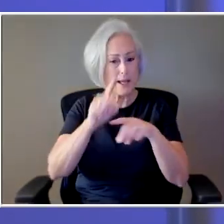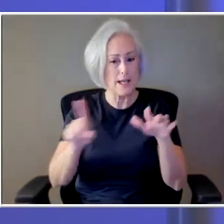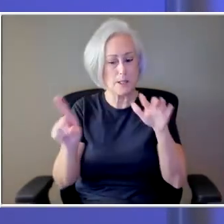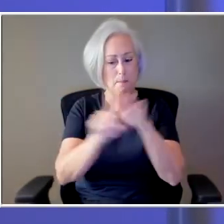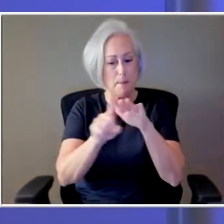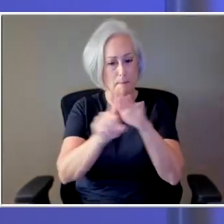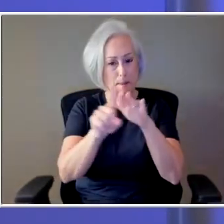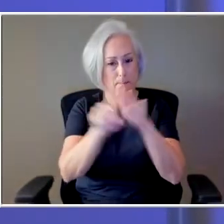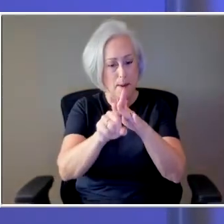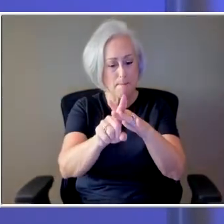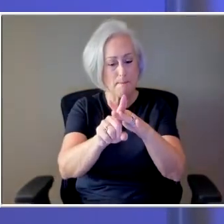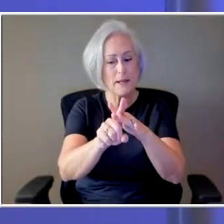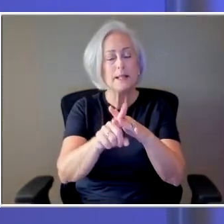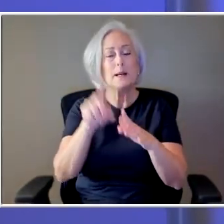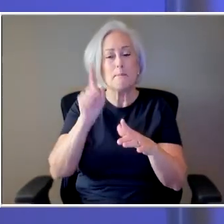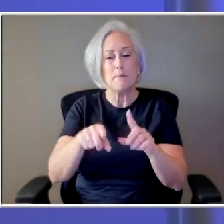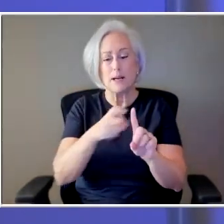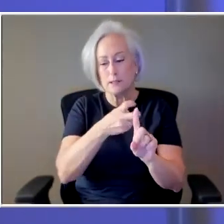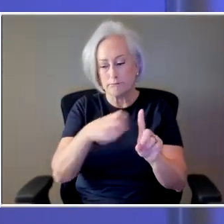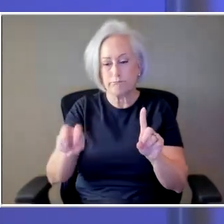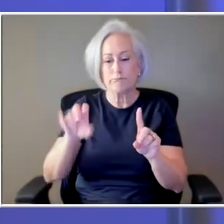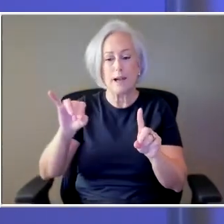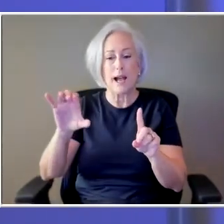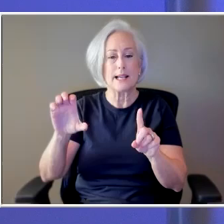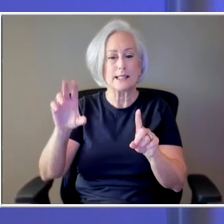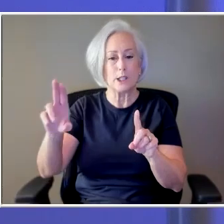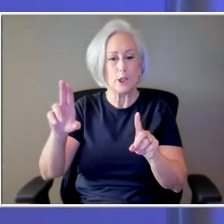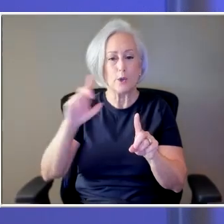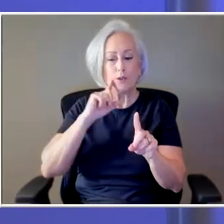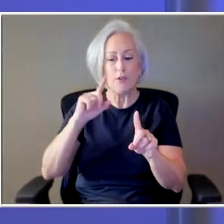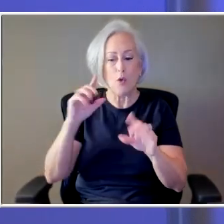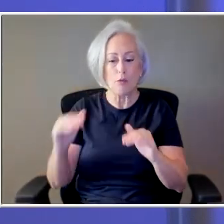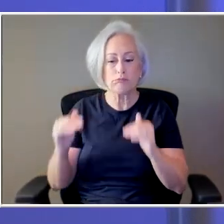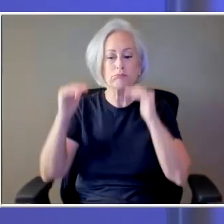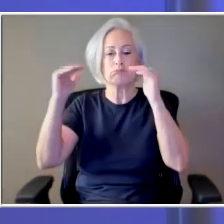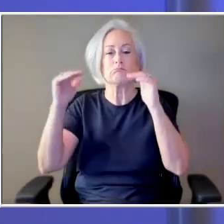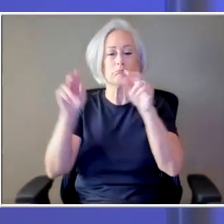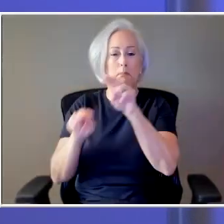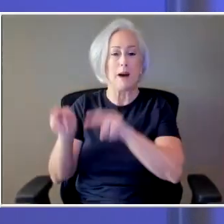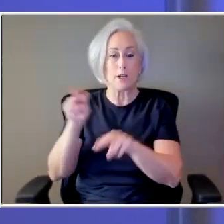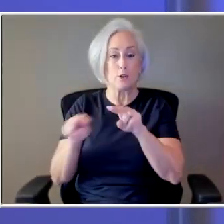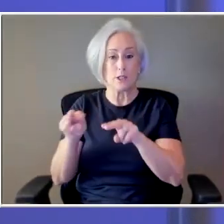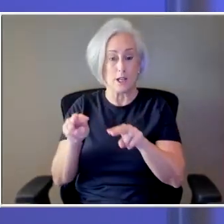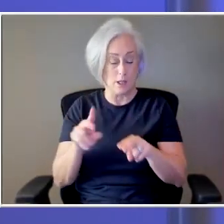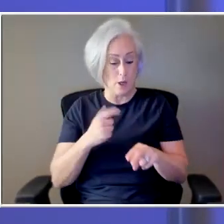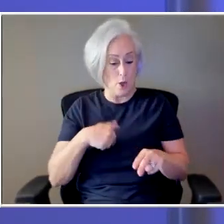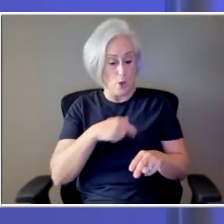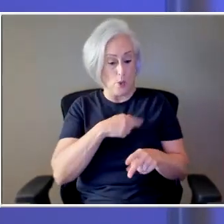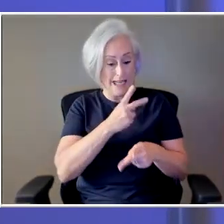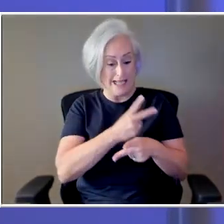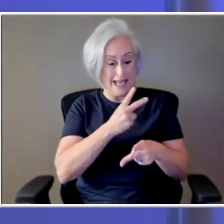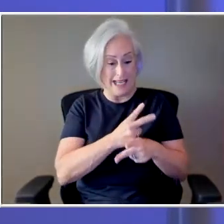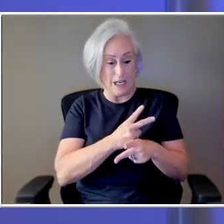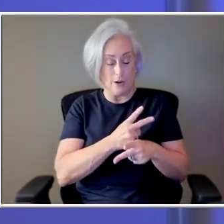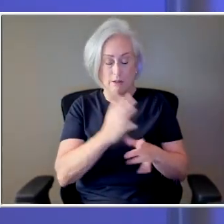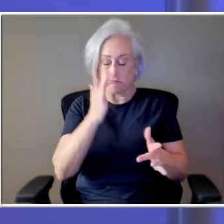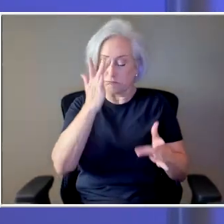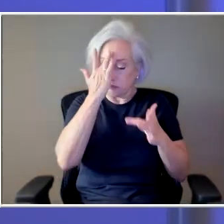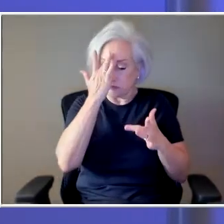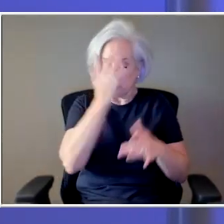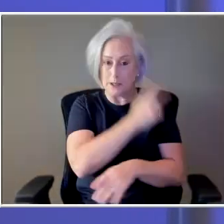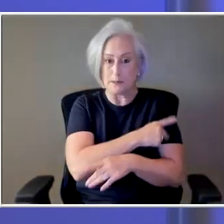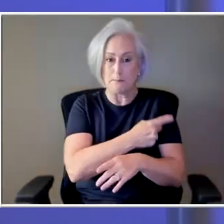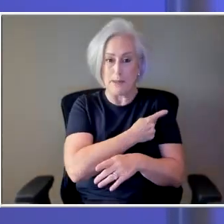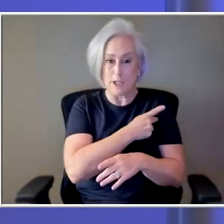to the ICU for that higher level of monitoring. We take care of incredibly sick patients on CA10 all the time, but he needed more than that. So